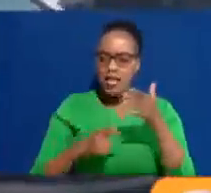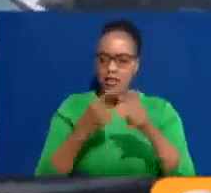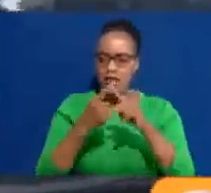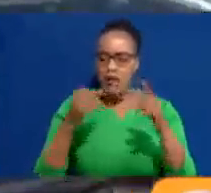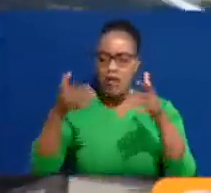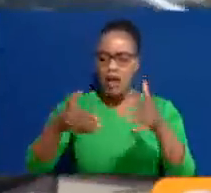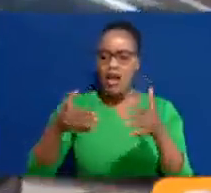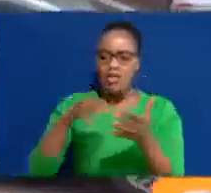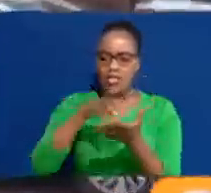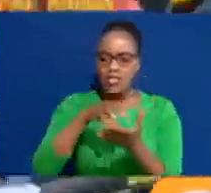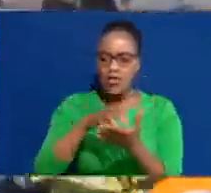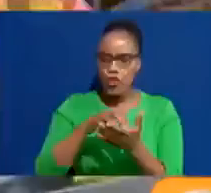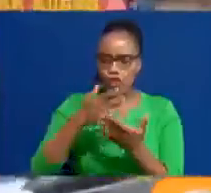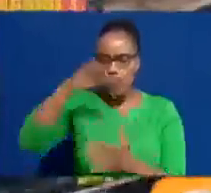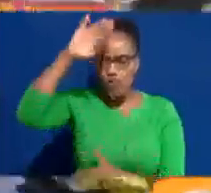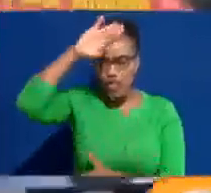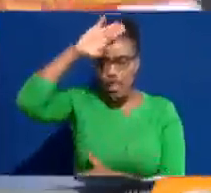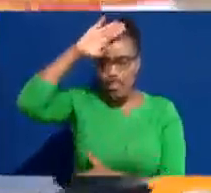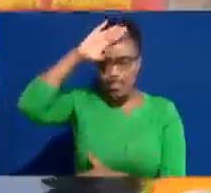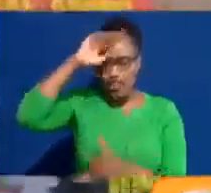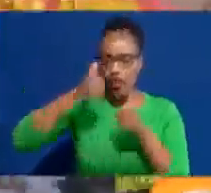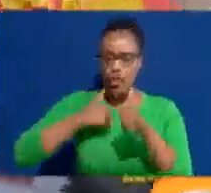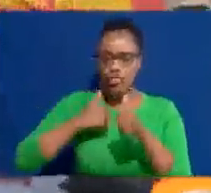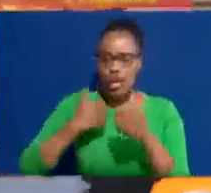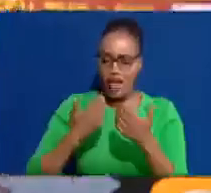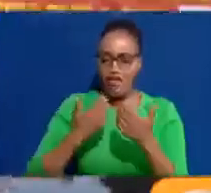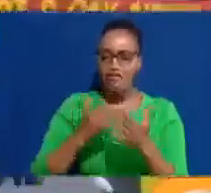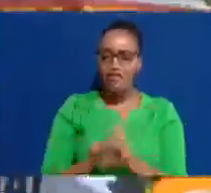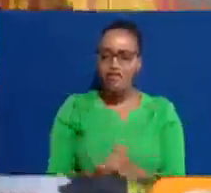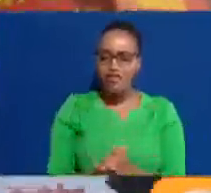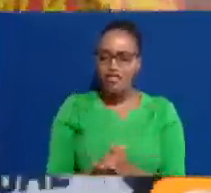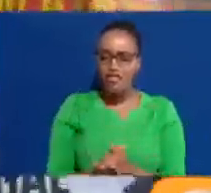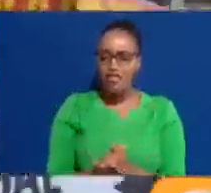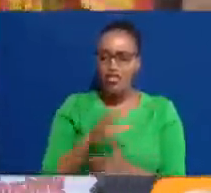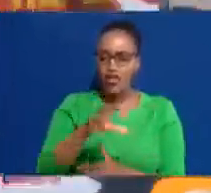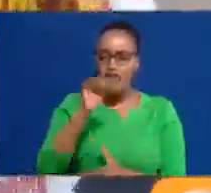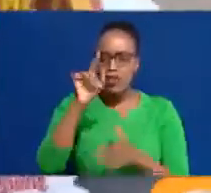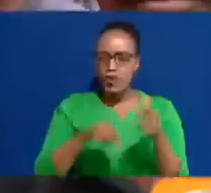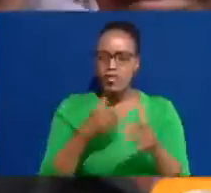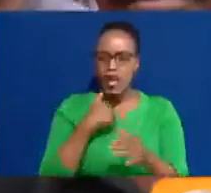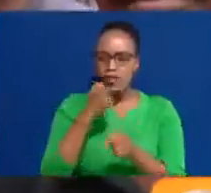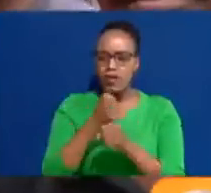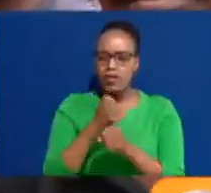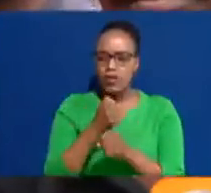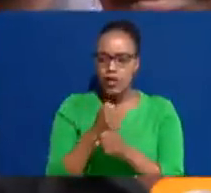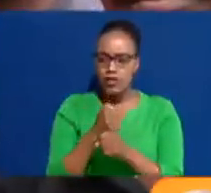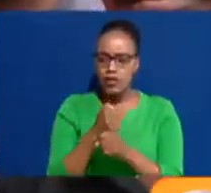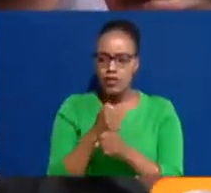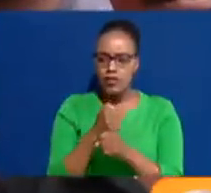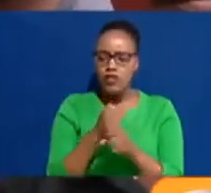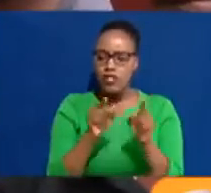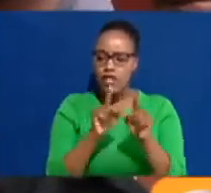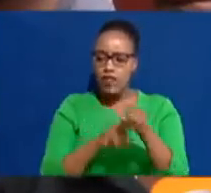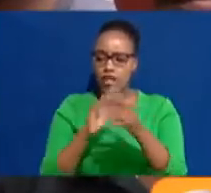current 25% to 30% to 18%. Sasa unafind dereva atafanya kazi the whole day,